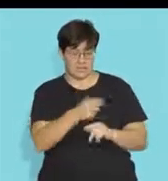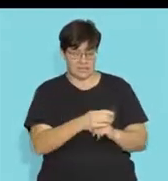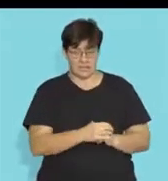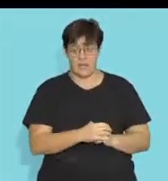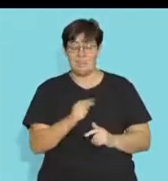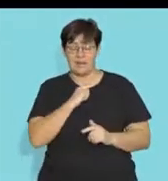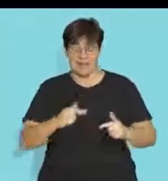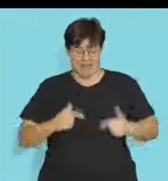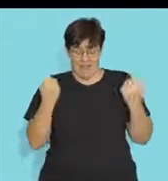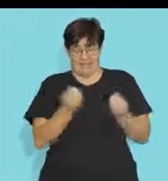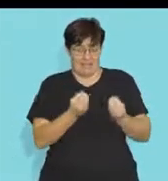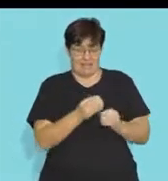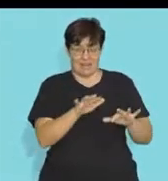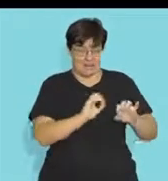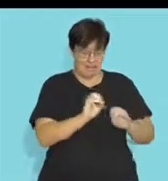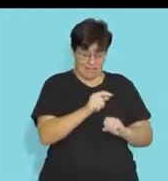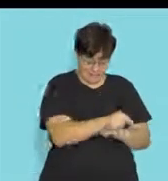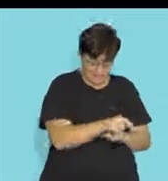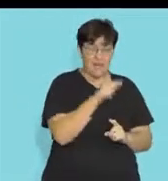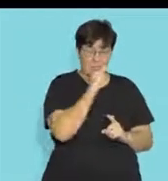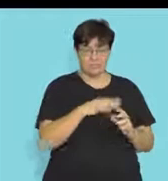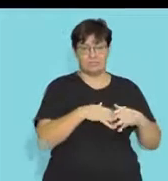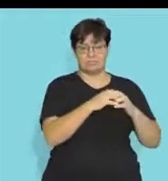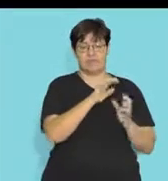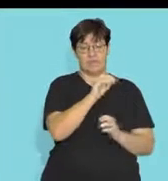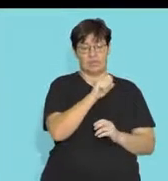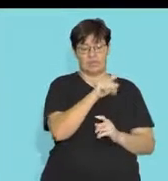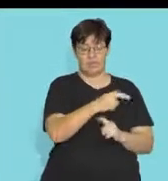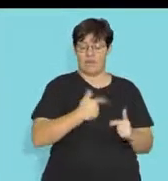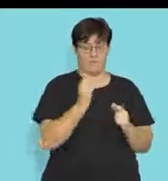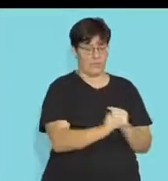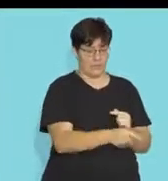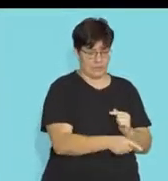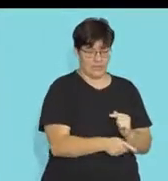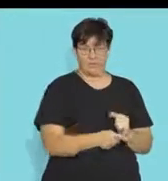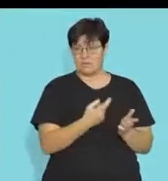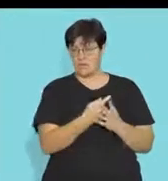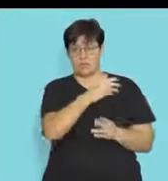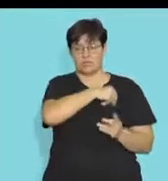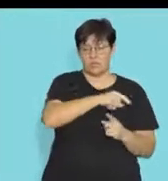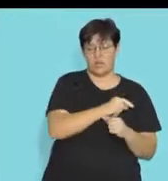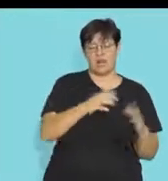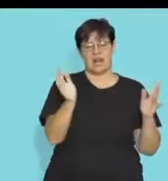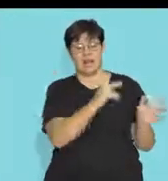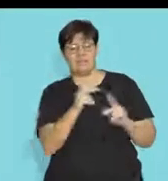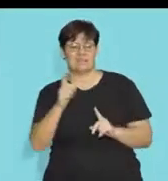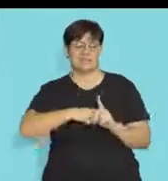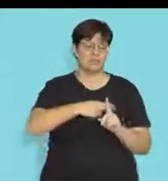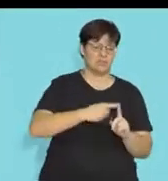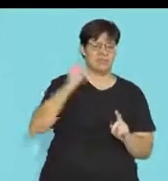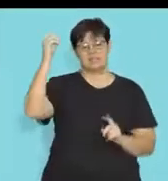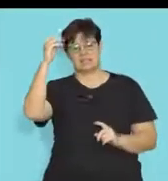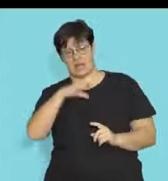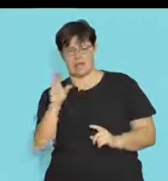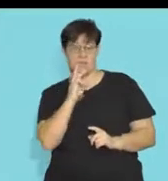Again, it's the non-living components of an ecosystem that make up the abiotic components. And these would include soil, climate,